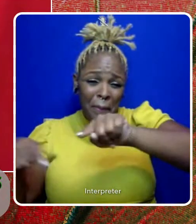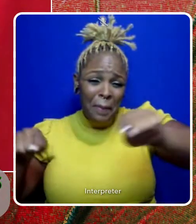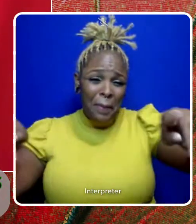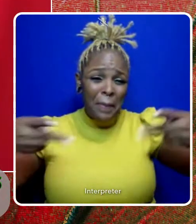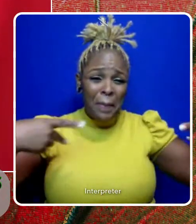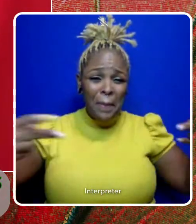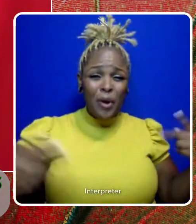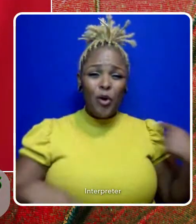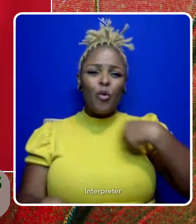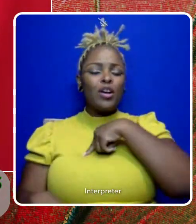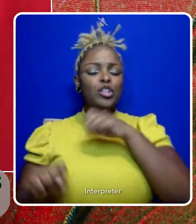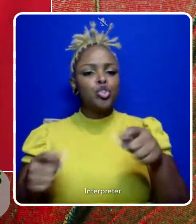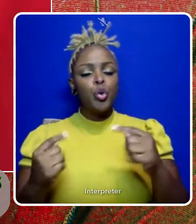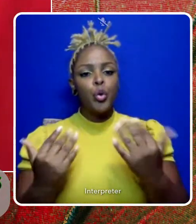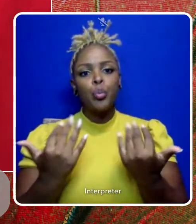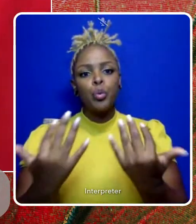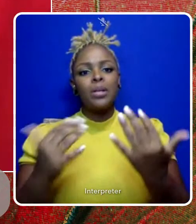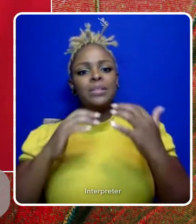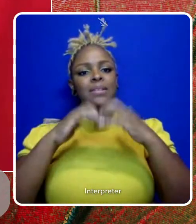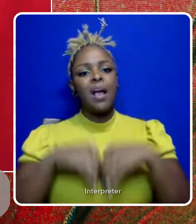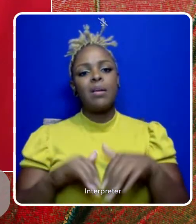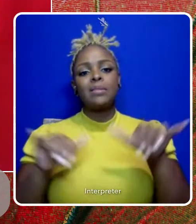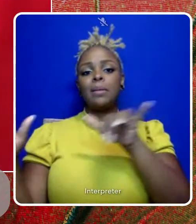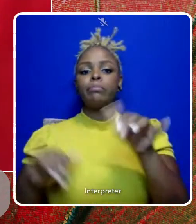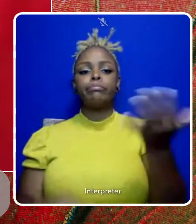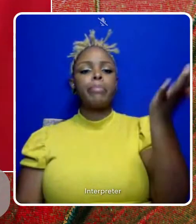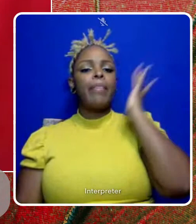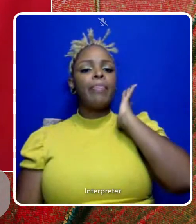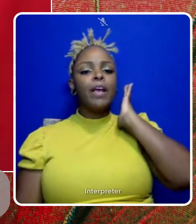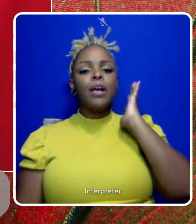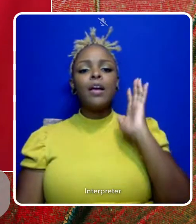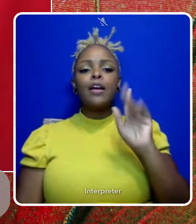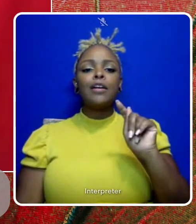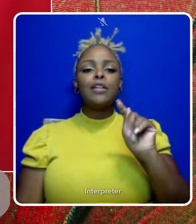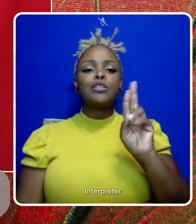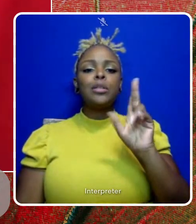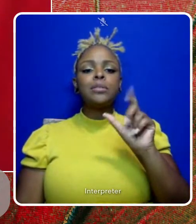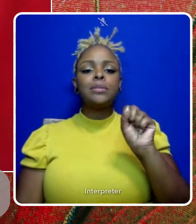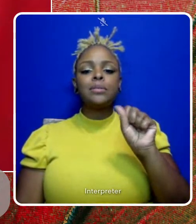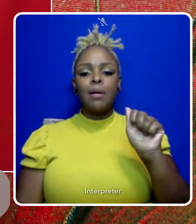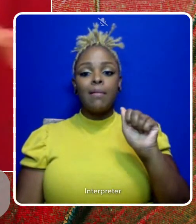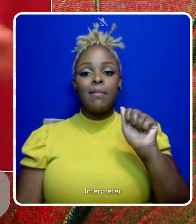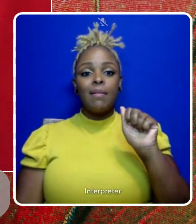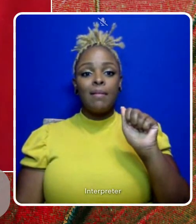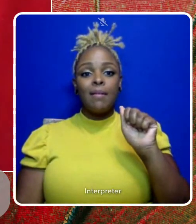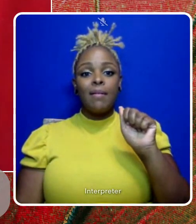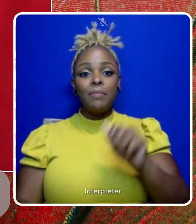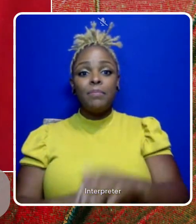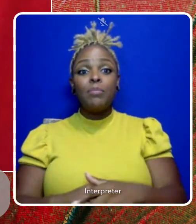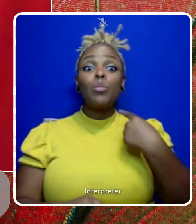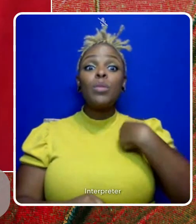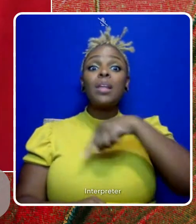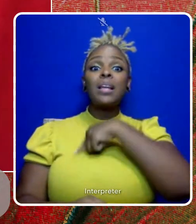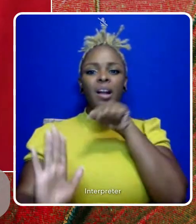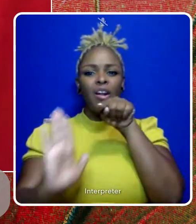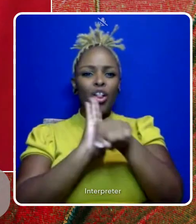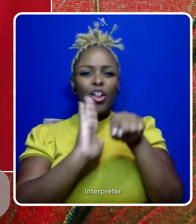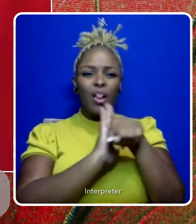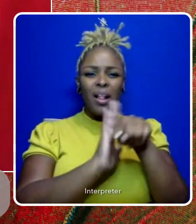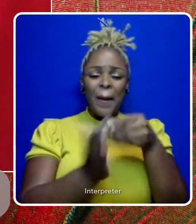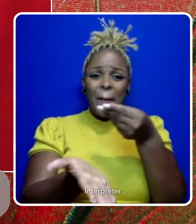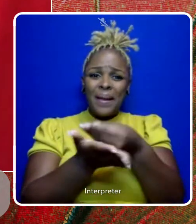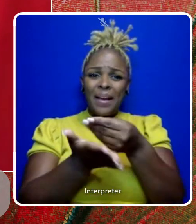decades. So it's only right that we fire back. Gotta kill capitalism before it uses its corrupt cops to kill us, and color ain't the problem.